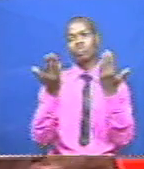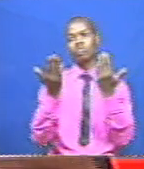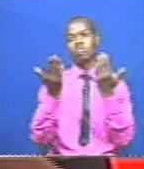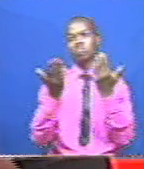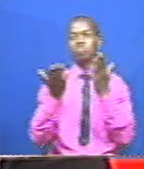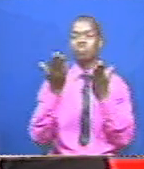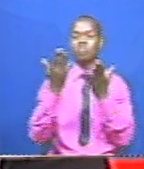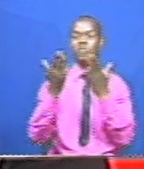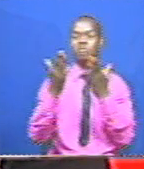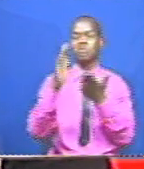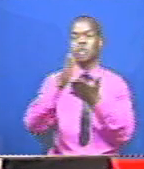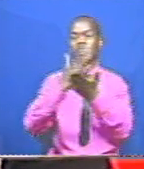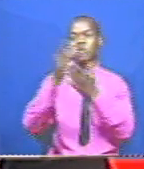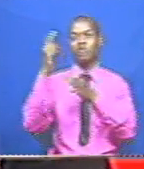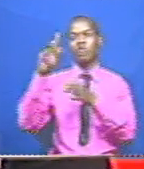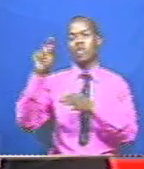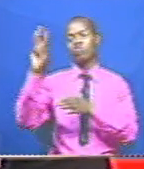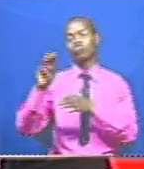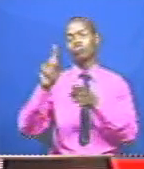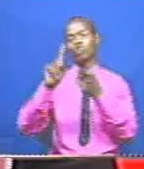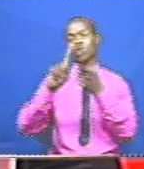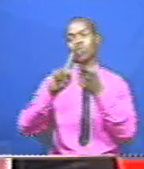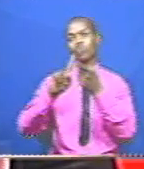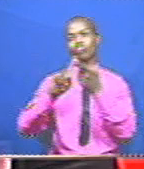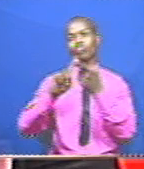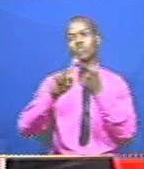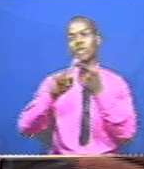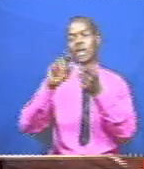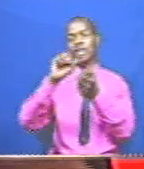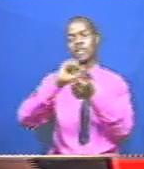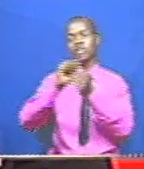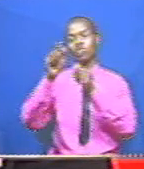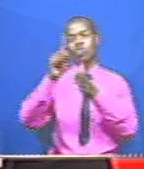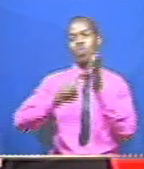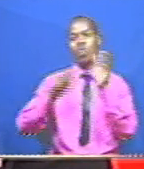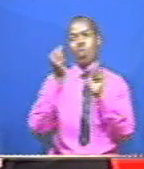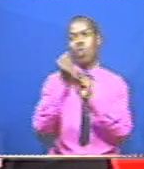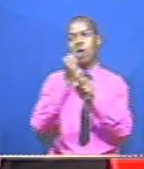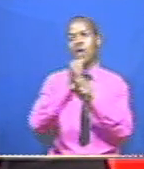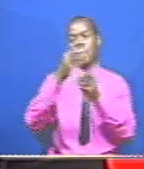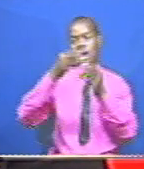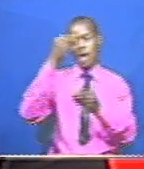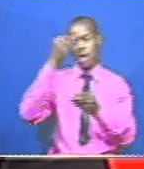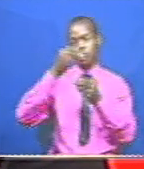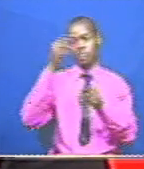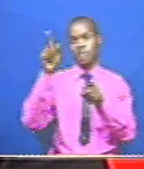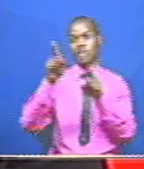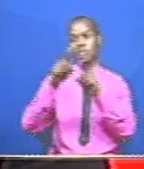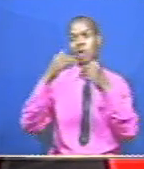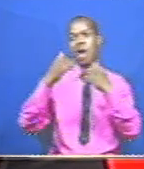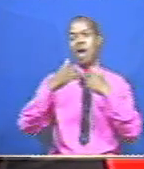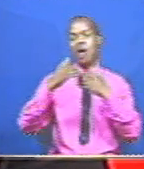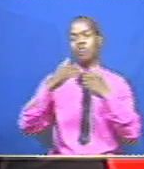around the departments for them to harmonize, to exchange what they are doing, to learn, but also bring in new ideas, bring